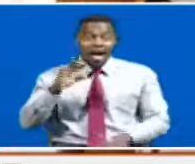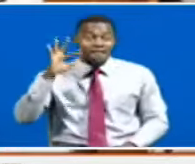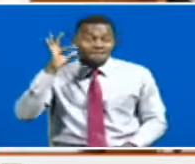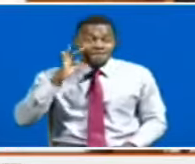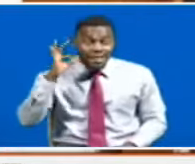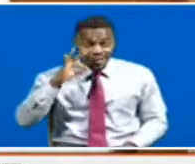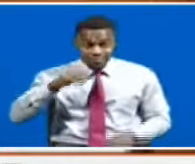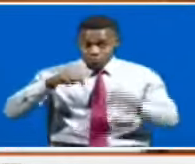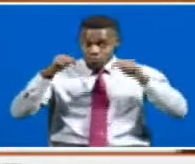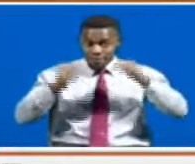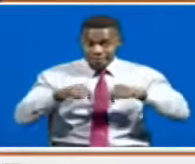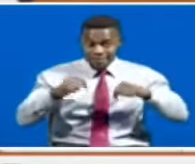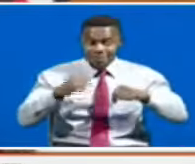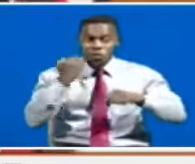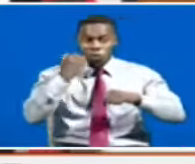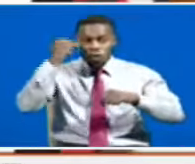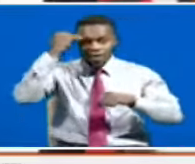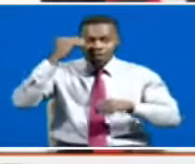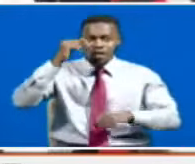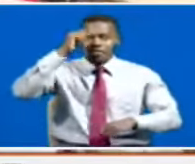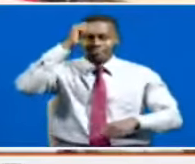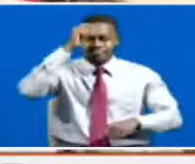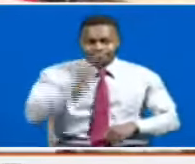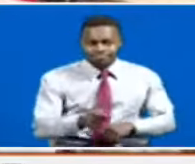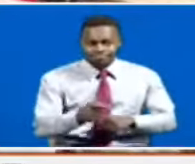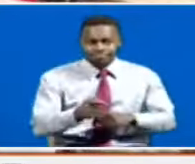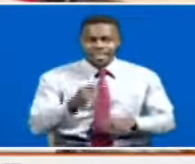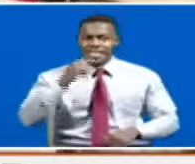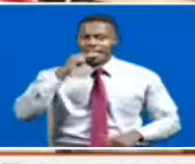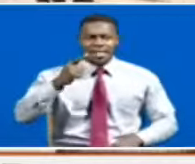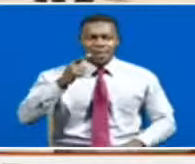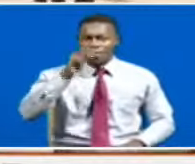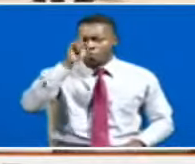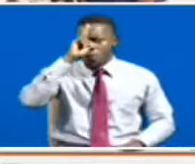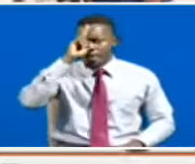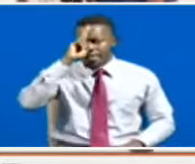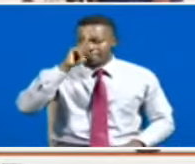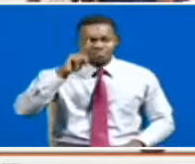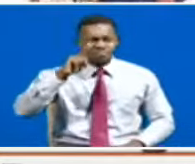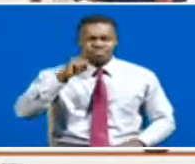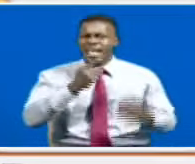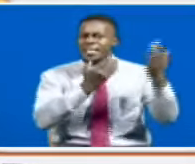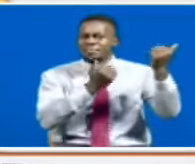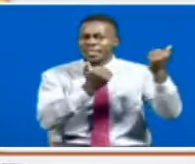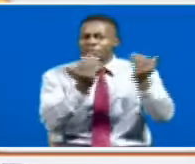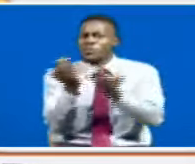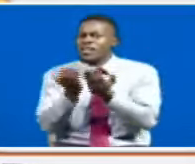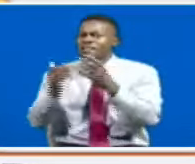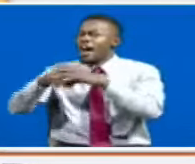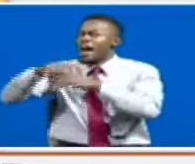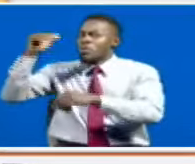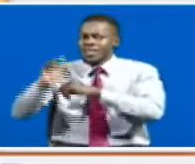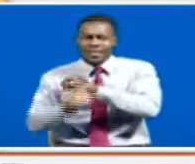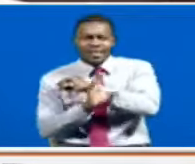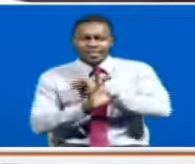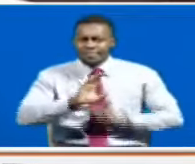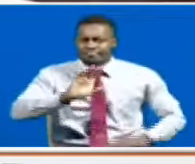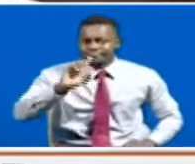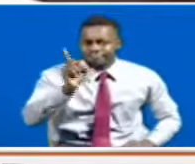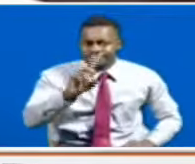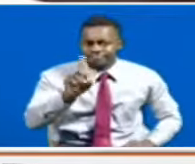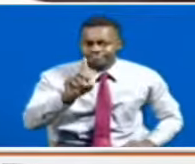William Ruto's government plan by saying the police are not expected to serve outside Kenya. From the ruling,